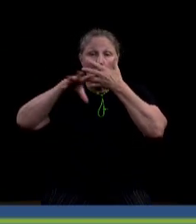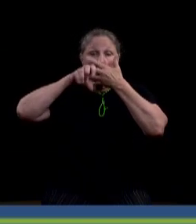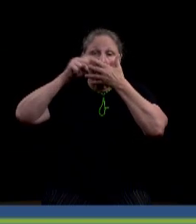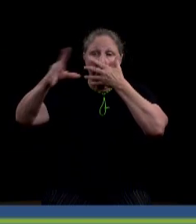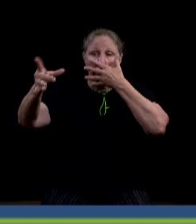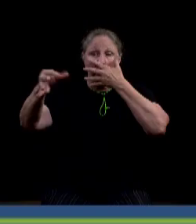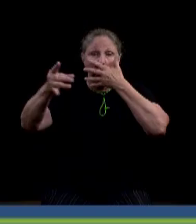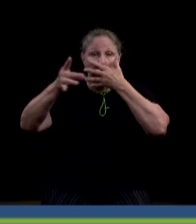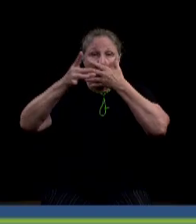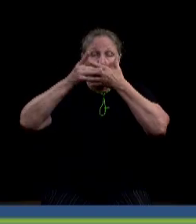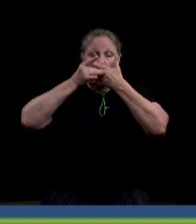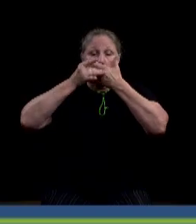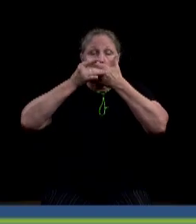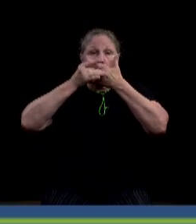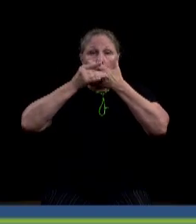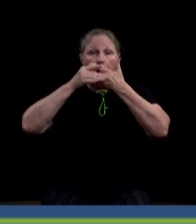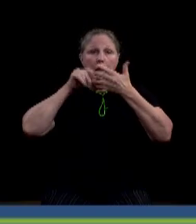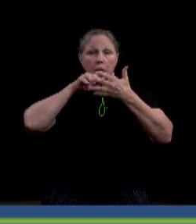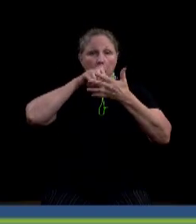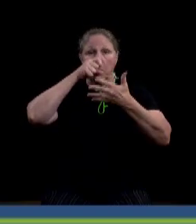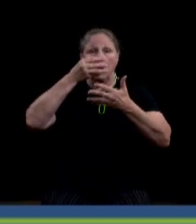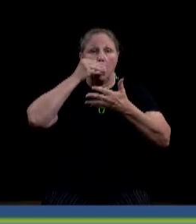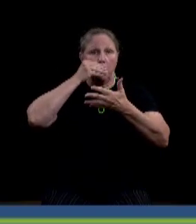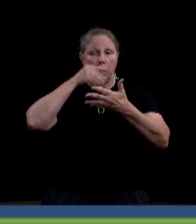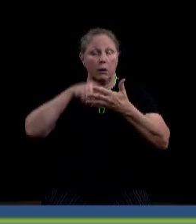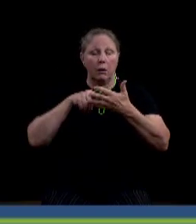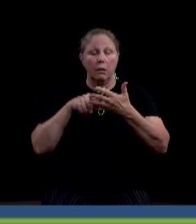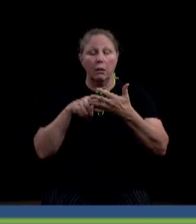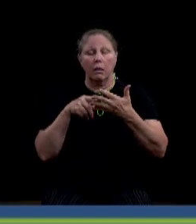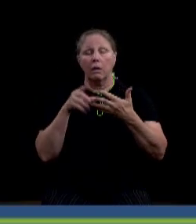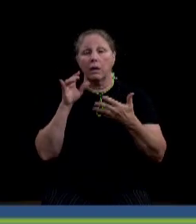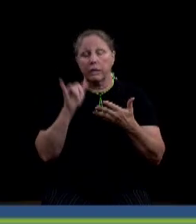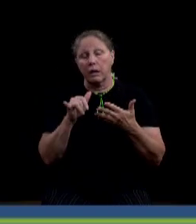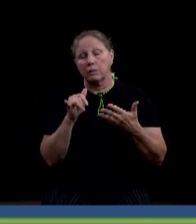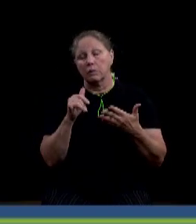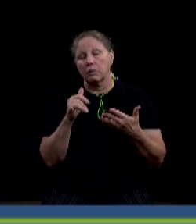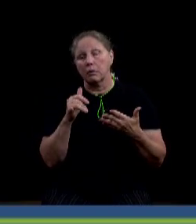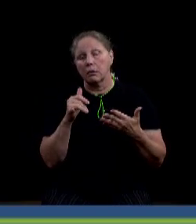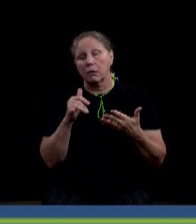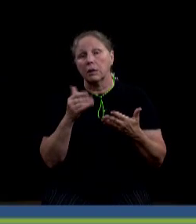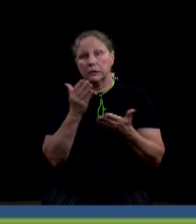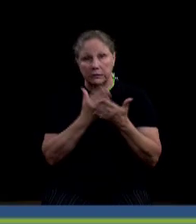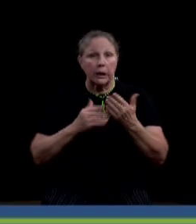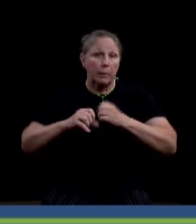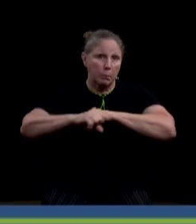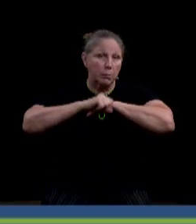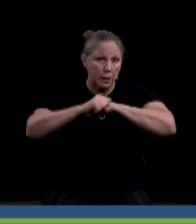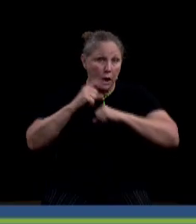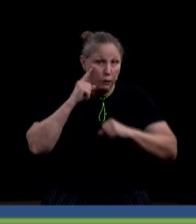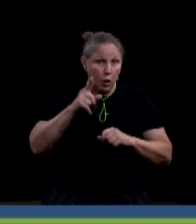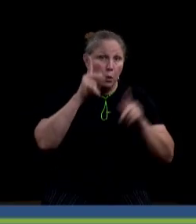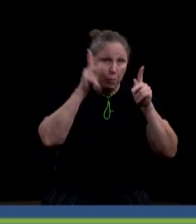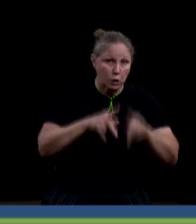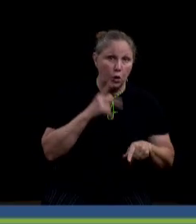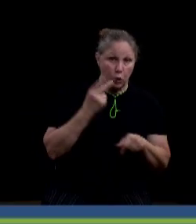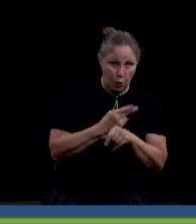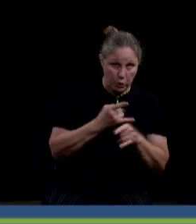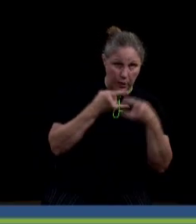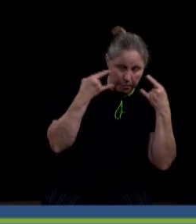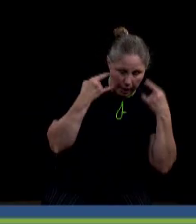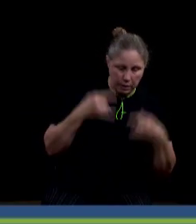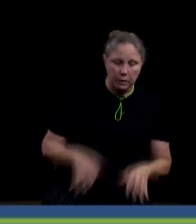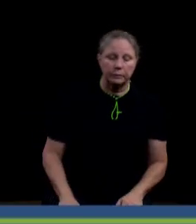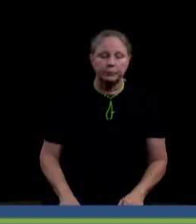so that provides some protection for the wearer. It also prevents touching the nose or mouth in